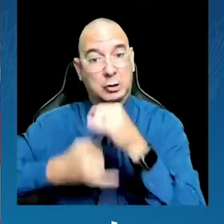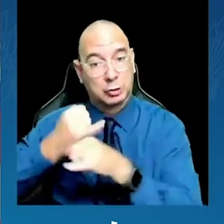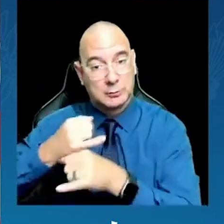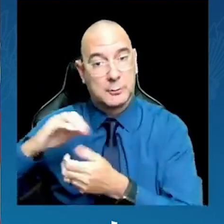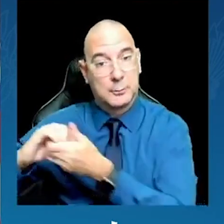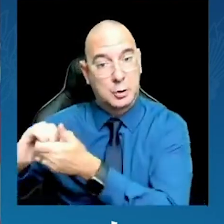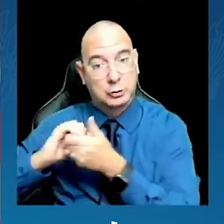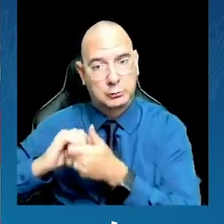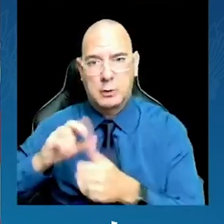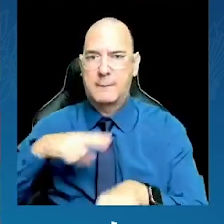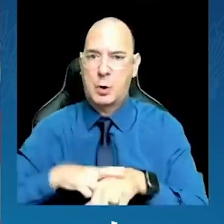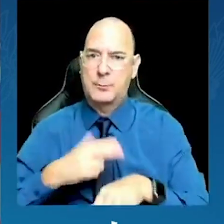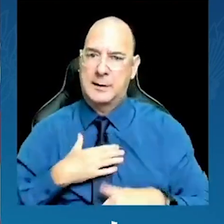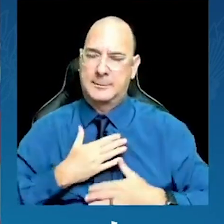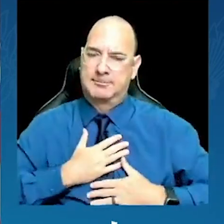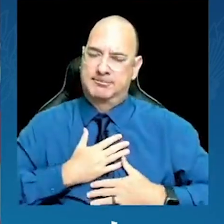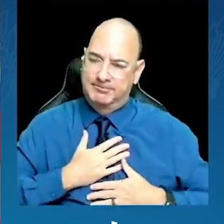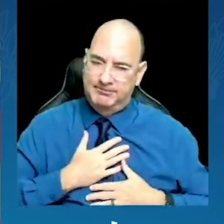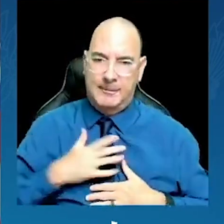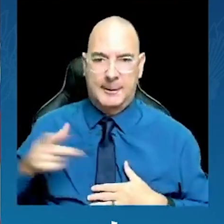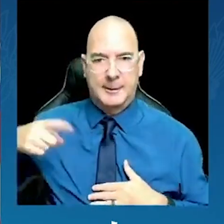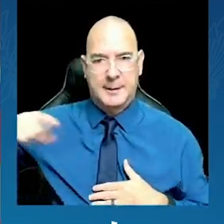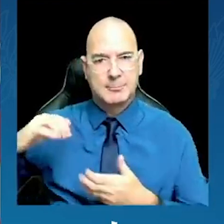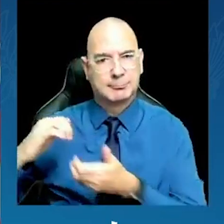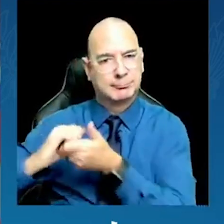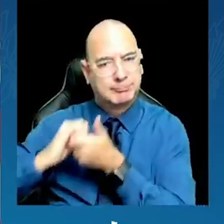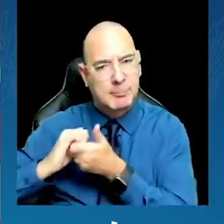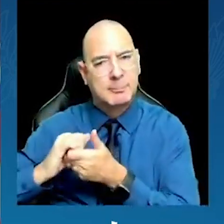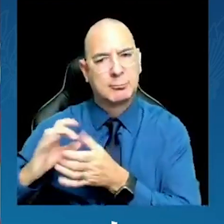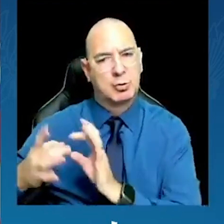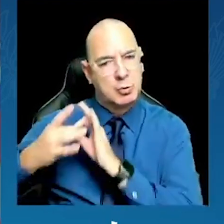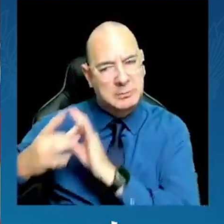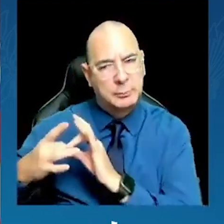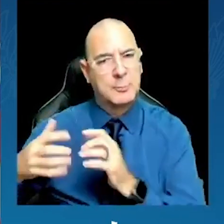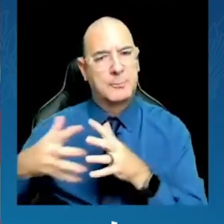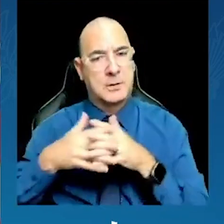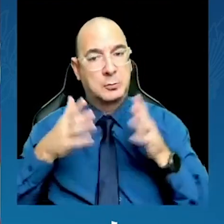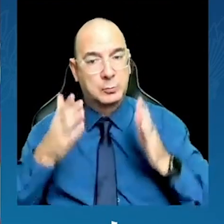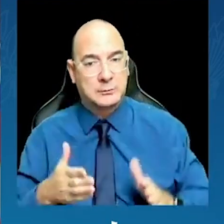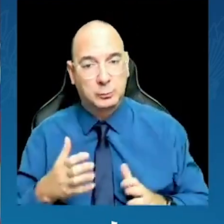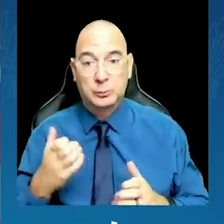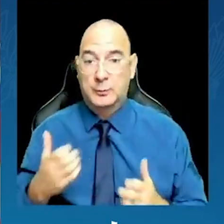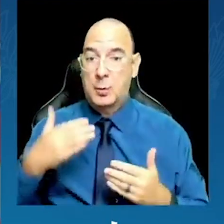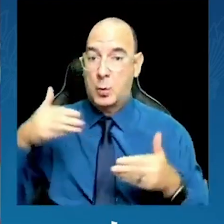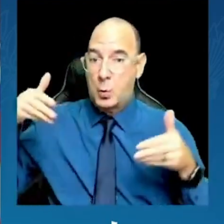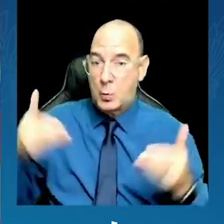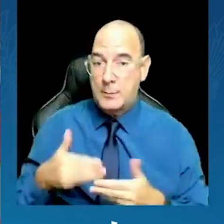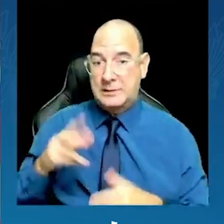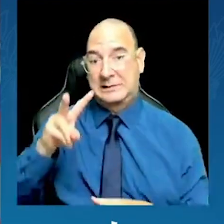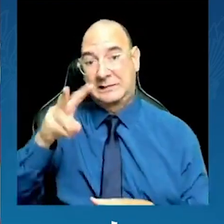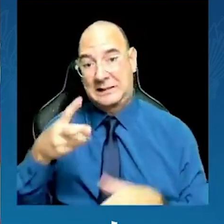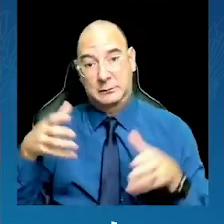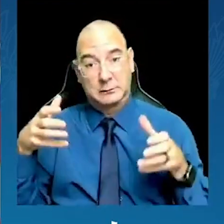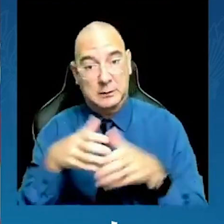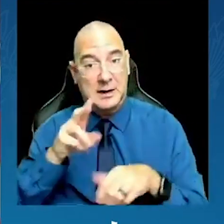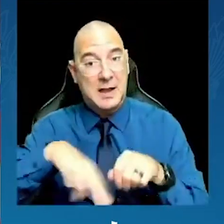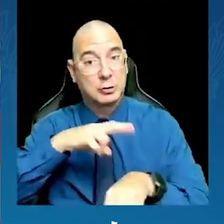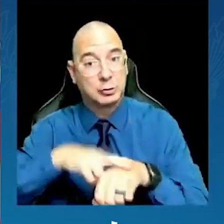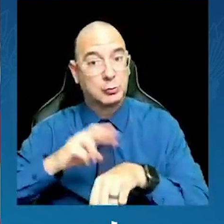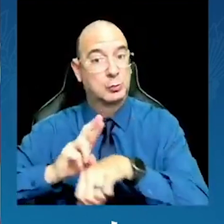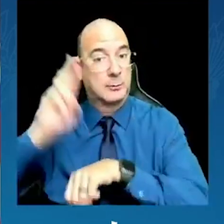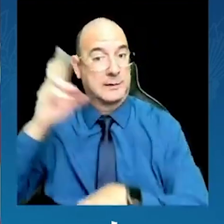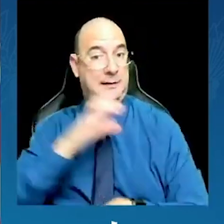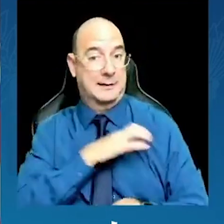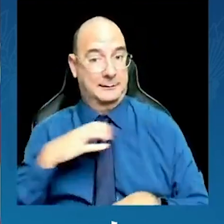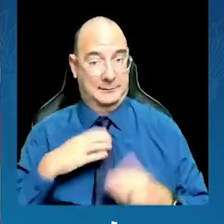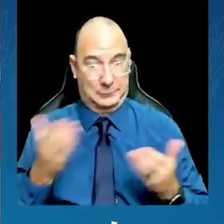Americans, thank you and welcome to the second convening of our National Space Council. So 60